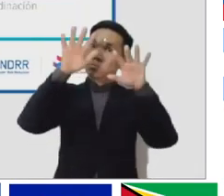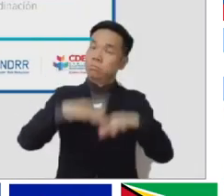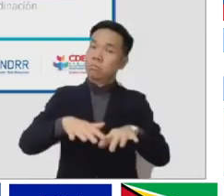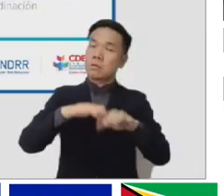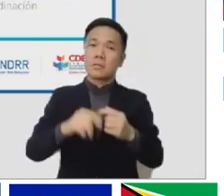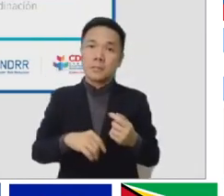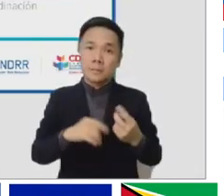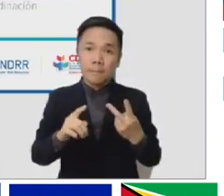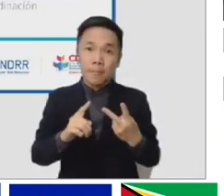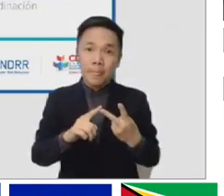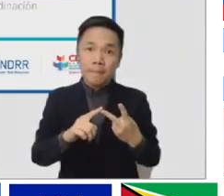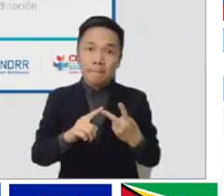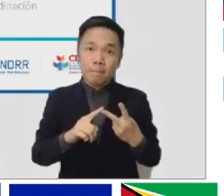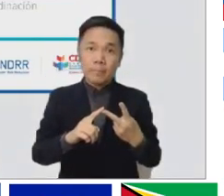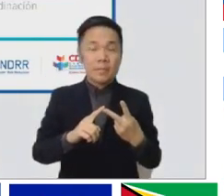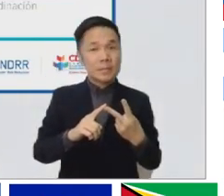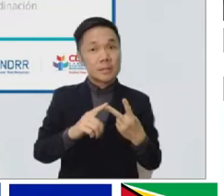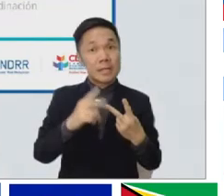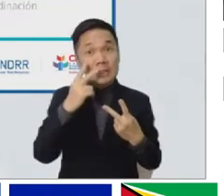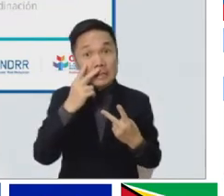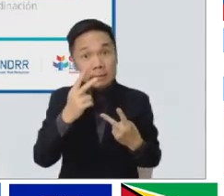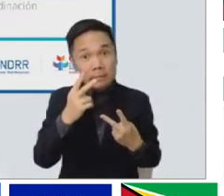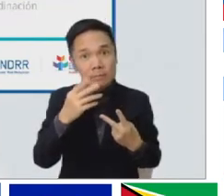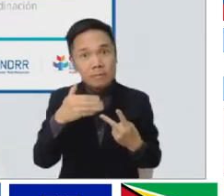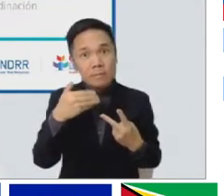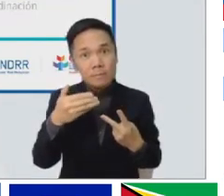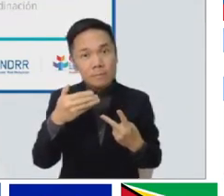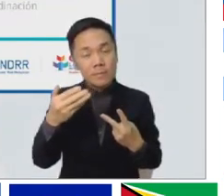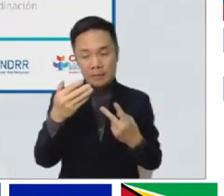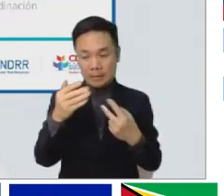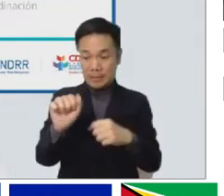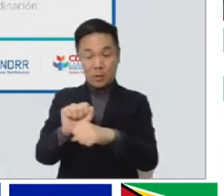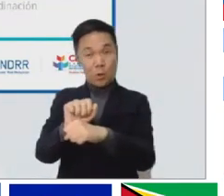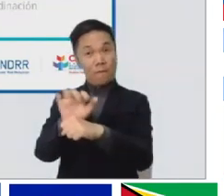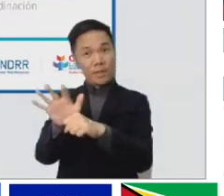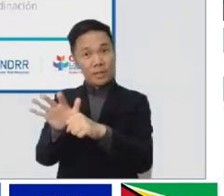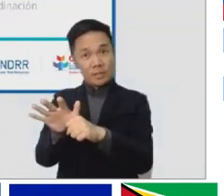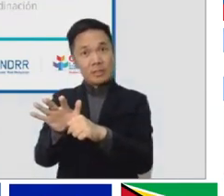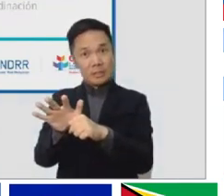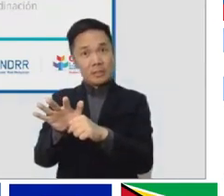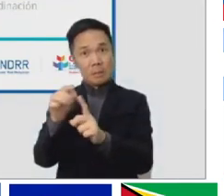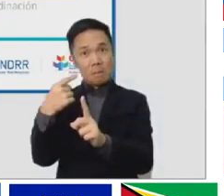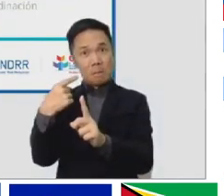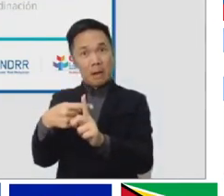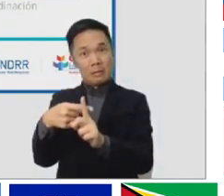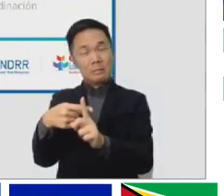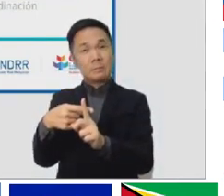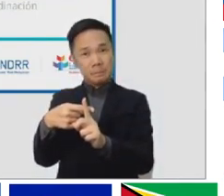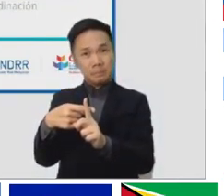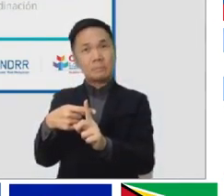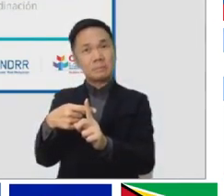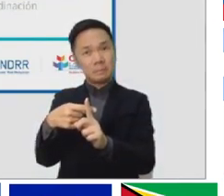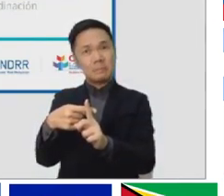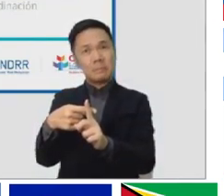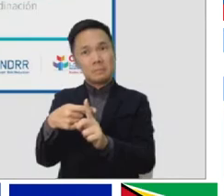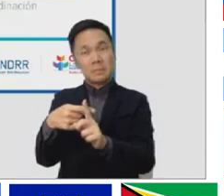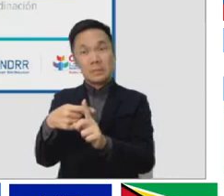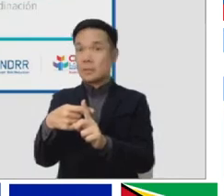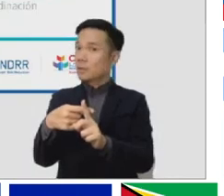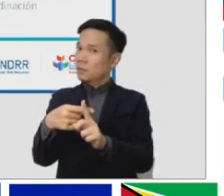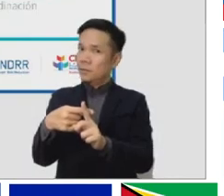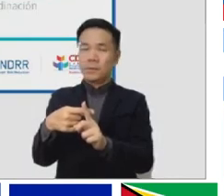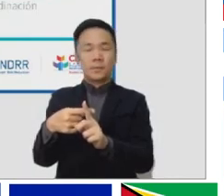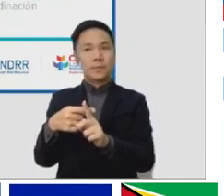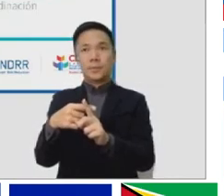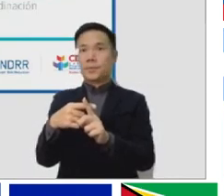threats after all of this COVID pandemic, which made everything a little bit more complicated in terms